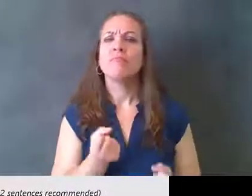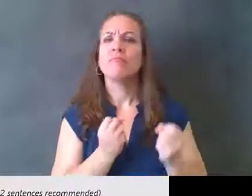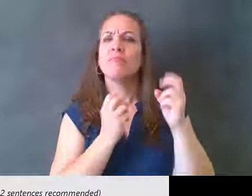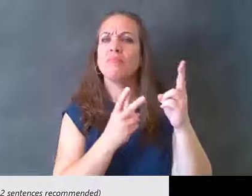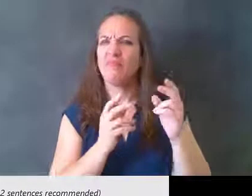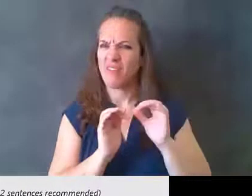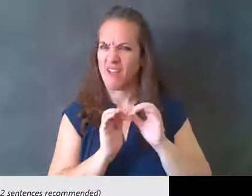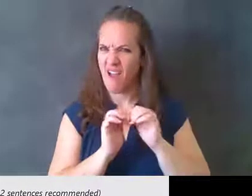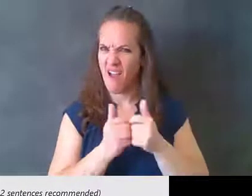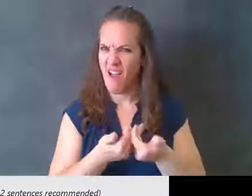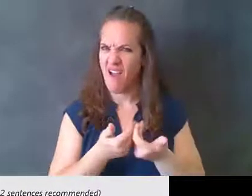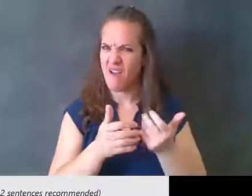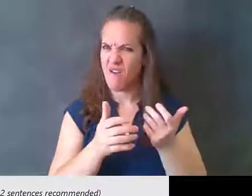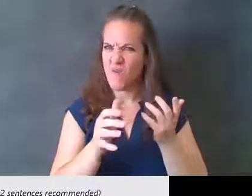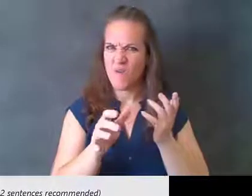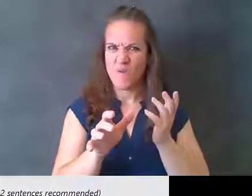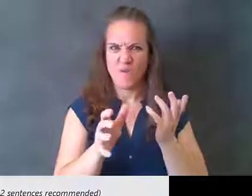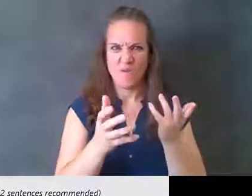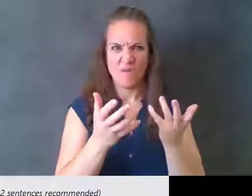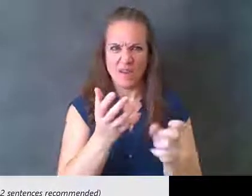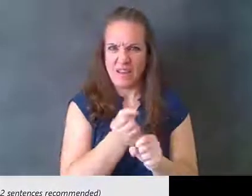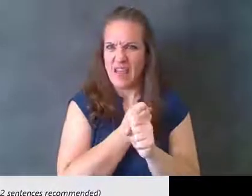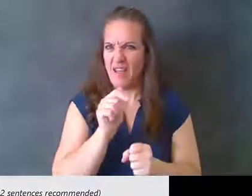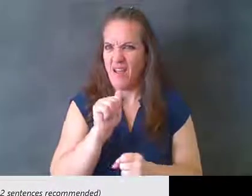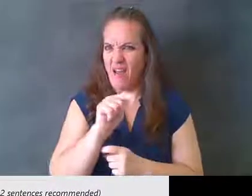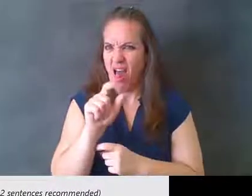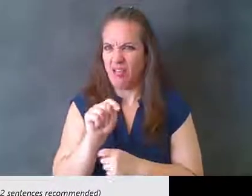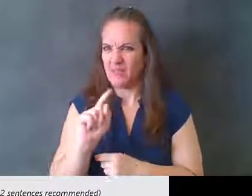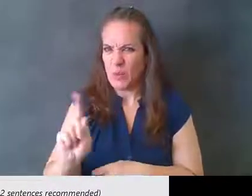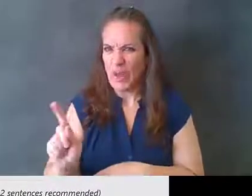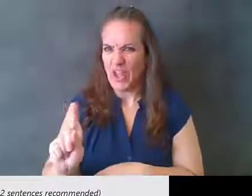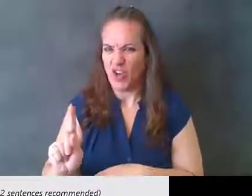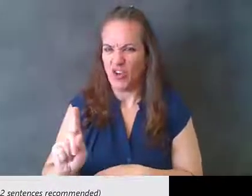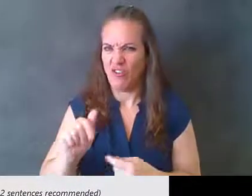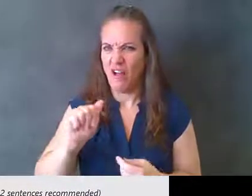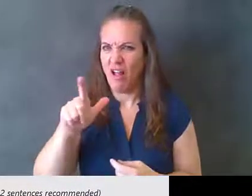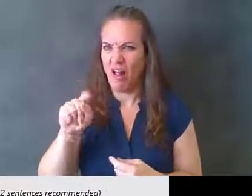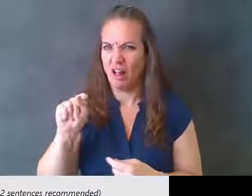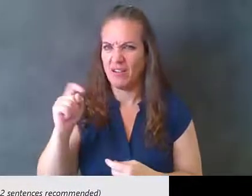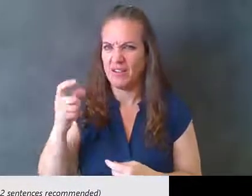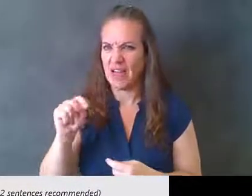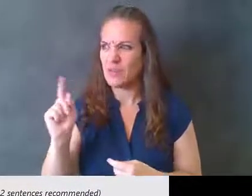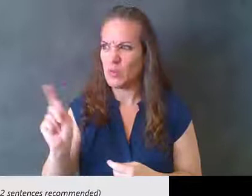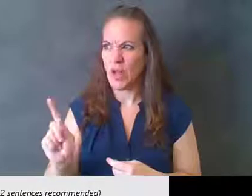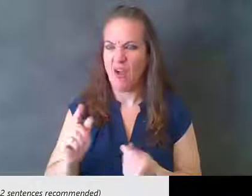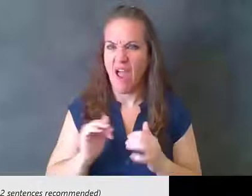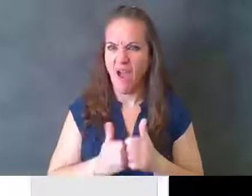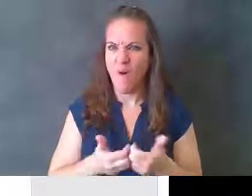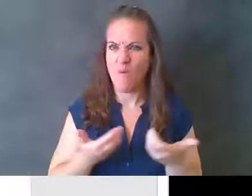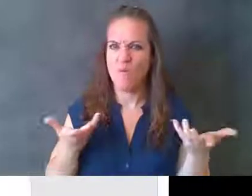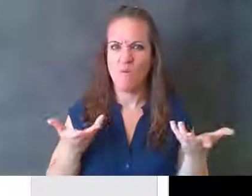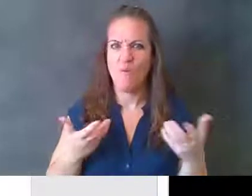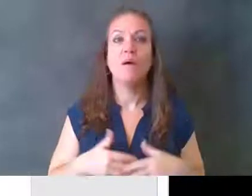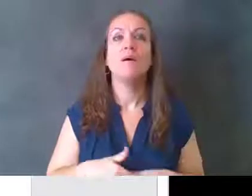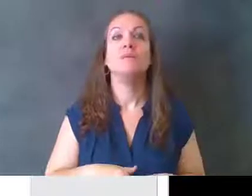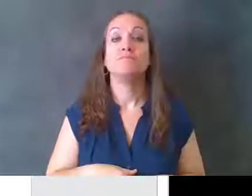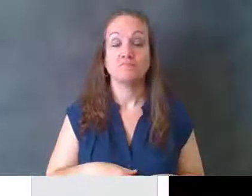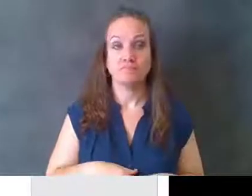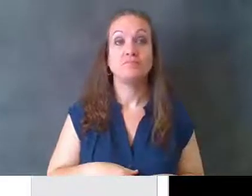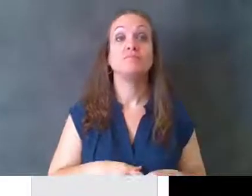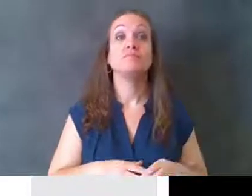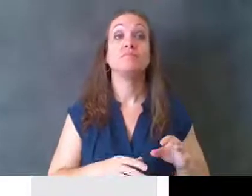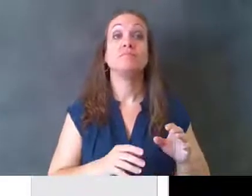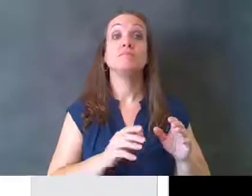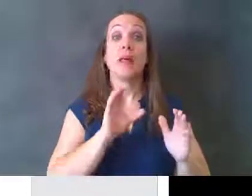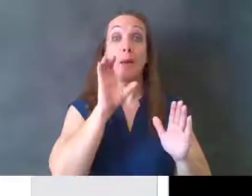from right-clicking on the picture? Let me show you that again. I'm going to close the alt text pop-up. So when you right-click on